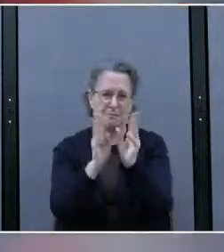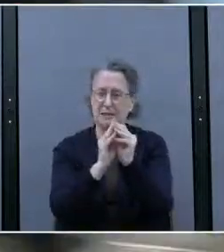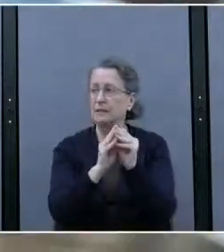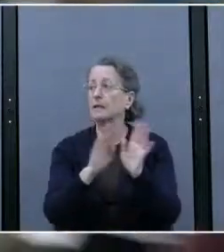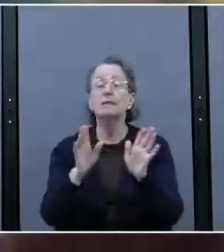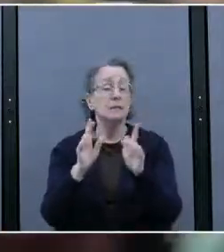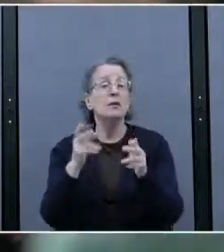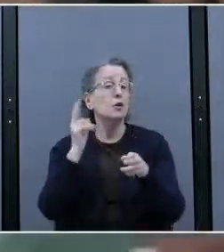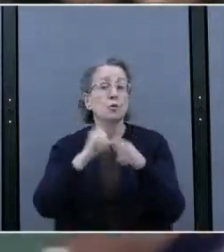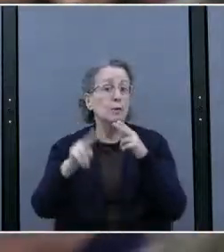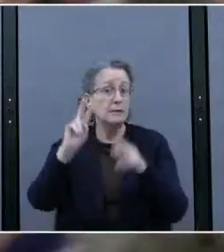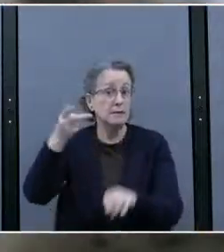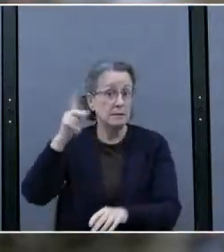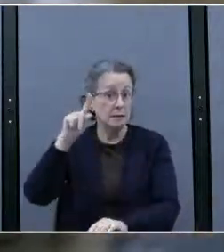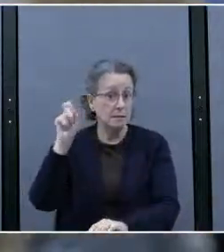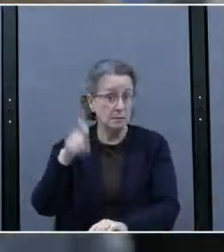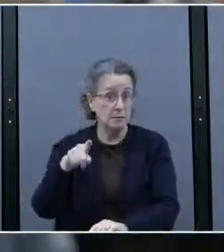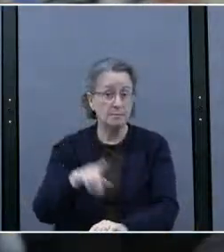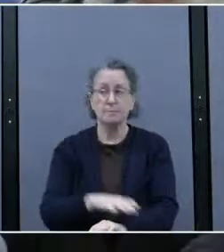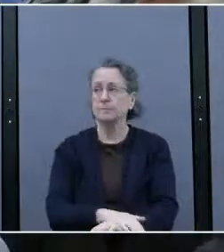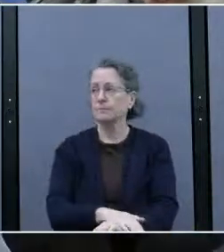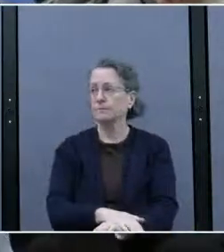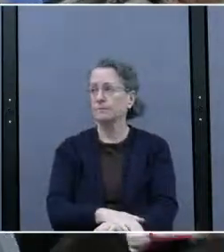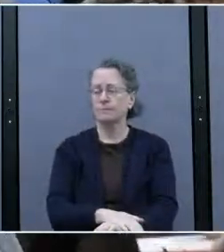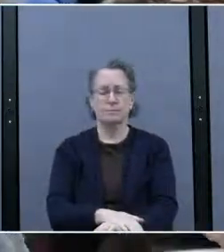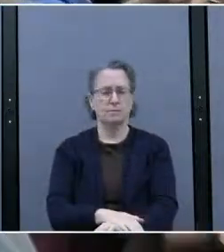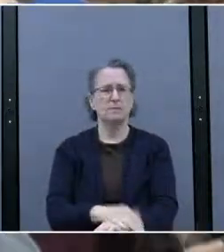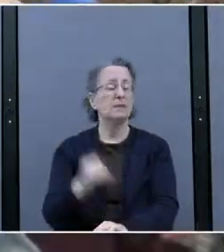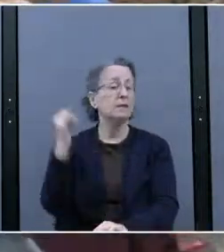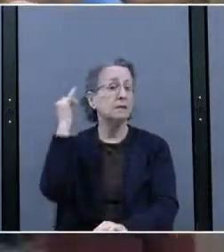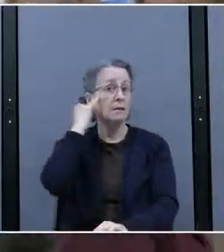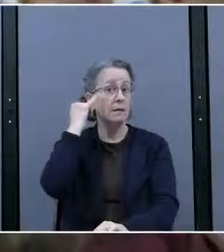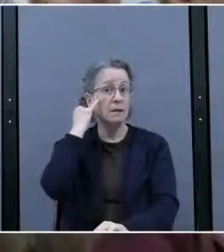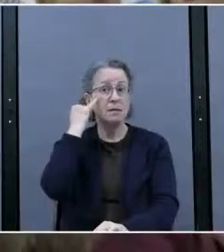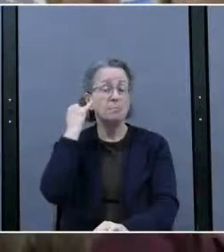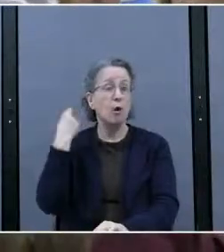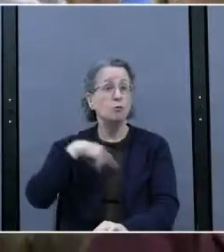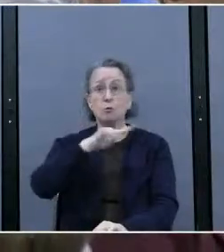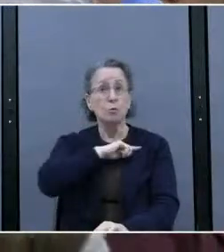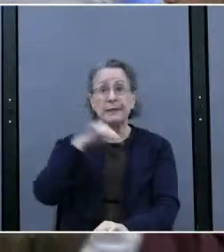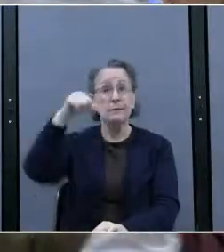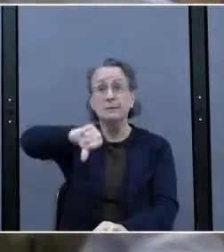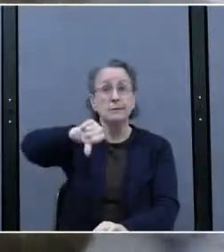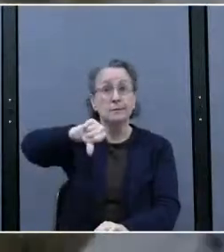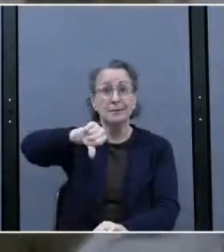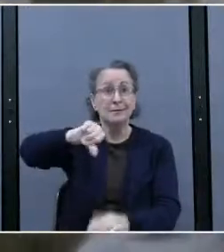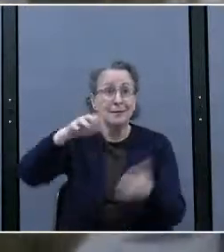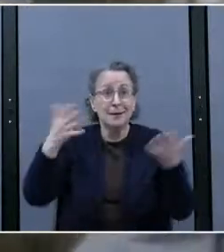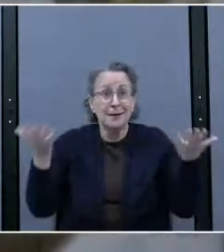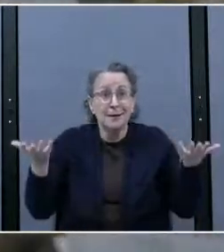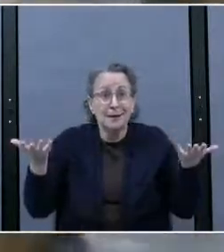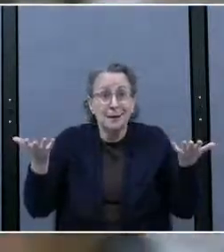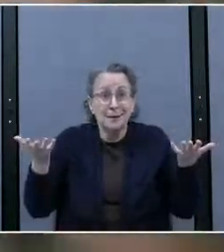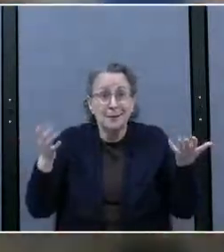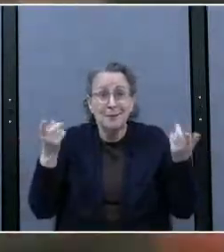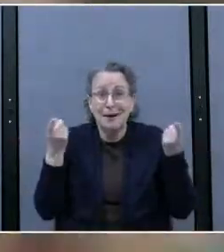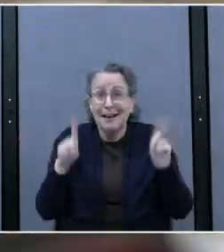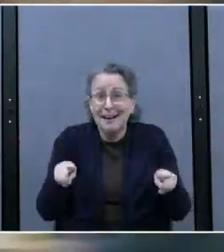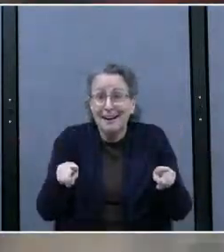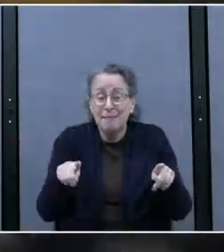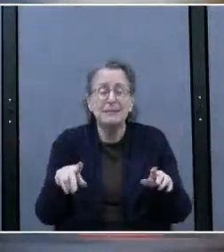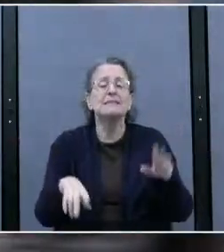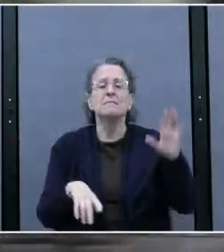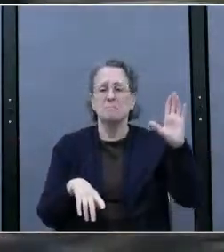I know there's some new folks. What would happen if we ever rejected this? If you rejected